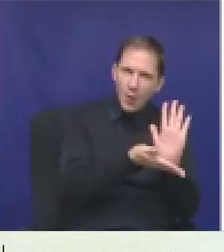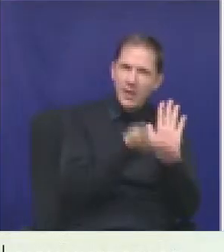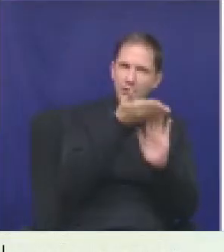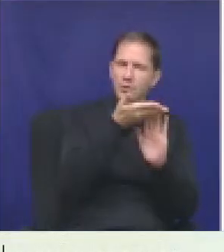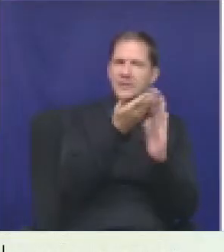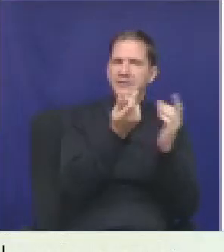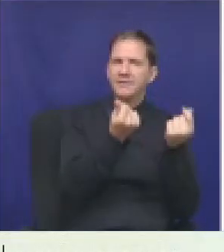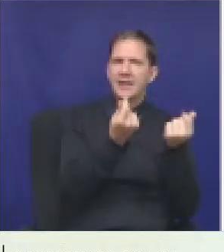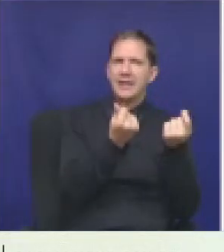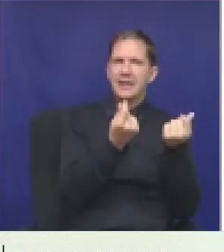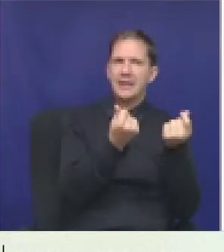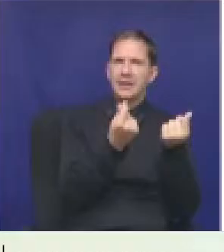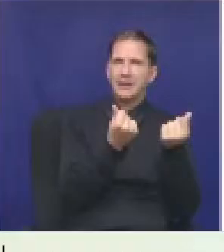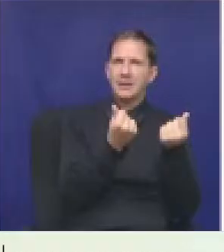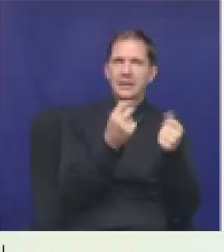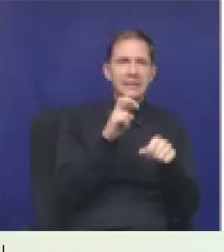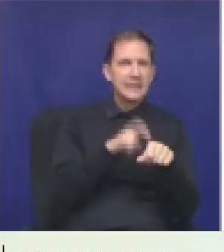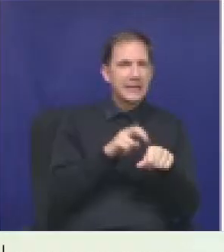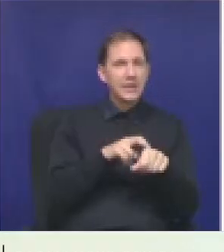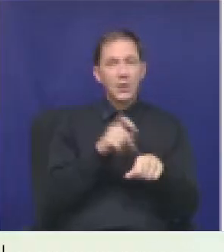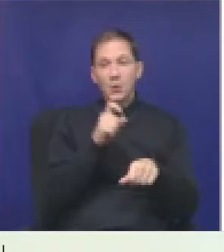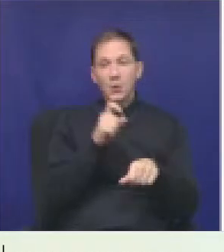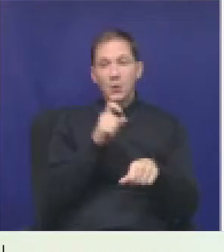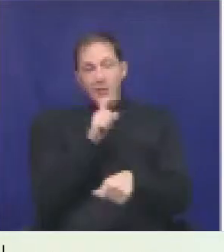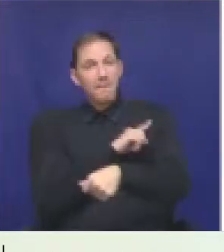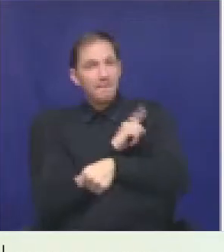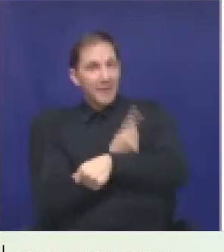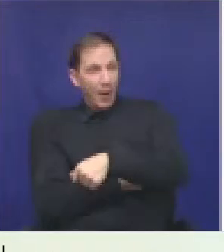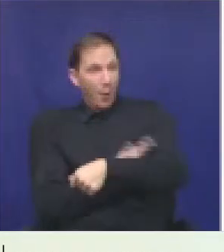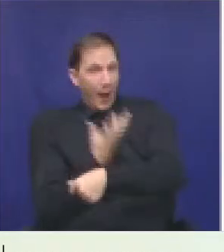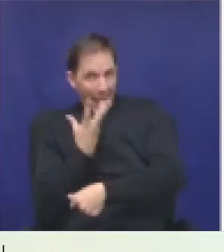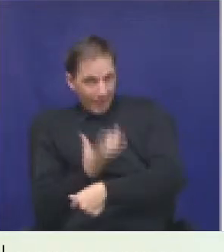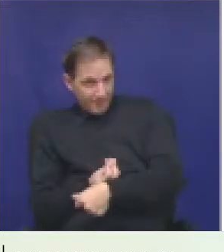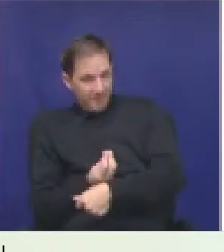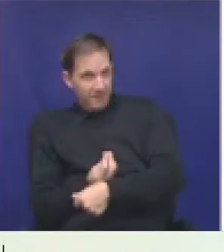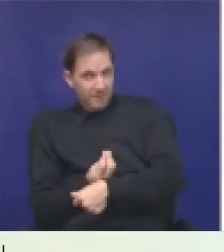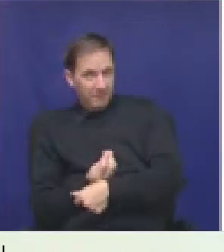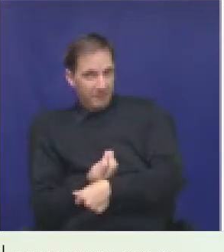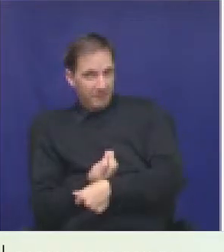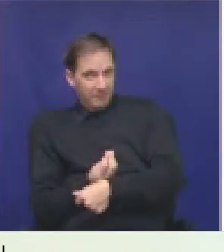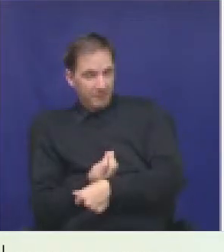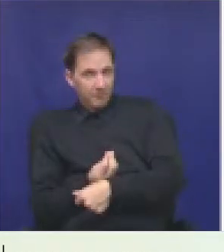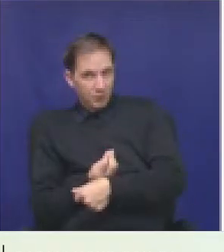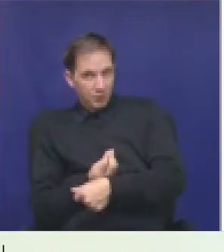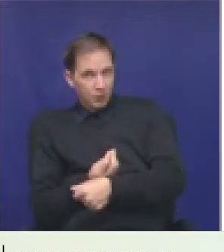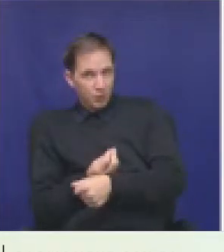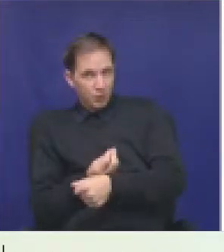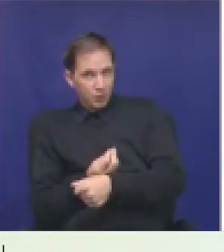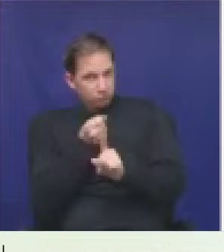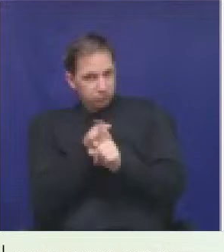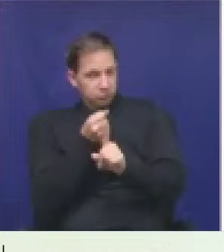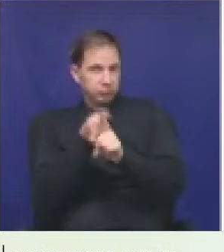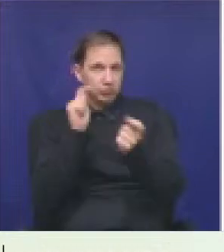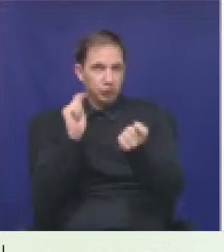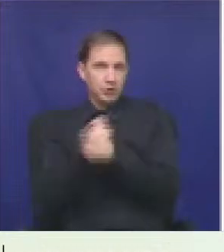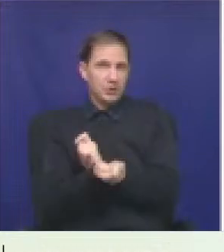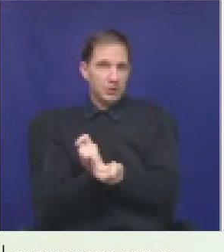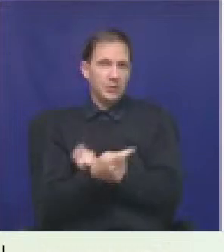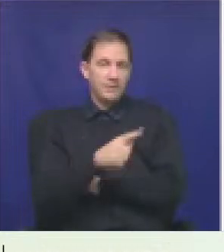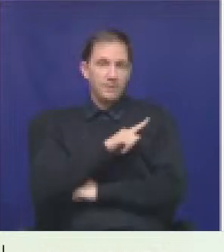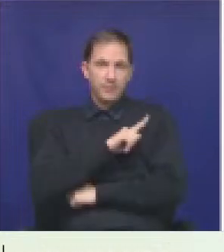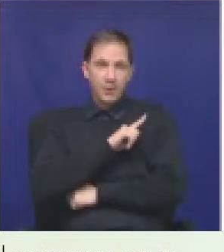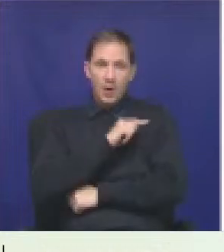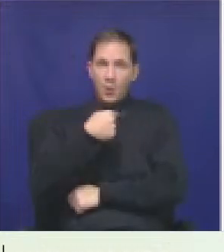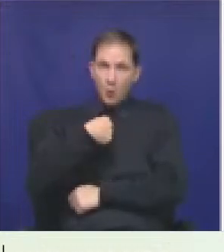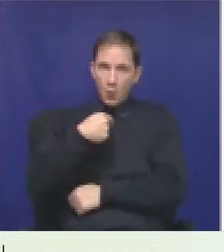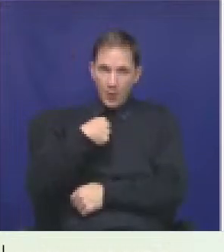start exercising the powers that are entrusted to us as Parliament, because at the end of the day, we are the ones that appropriate